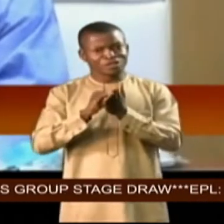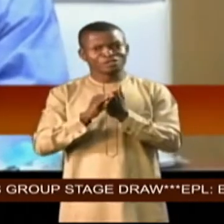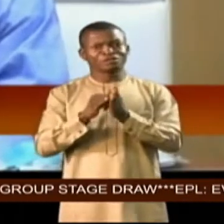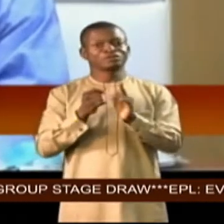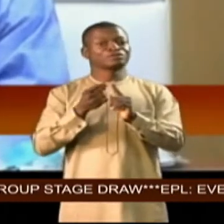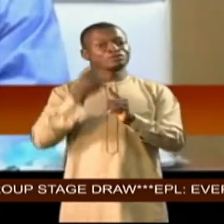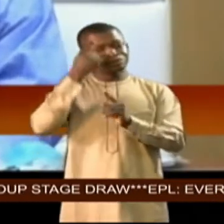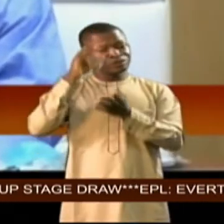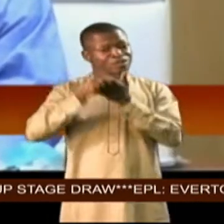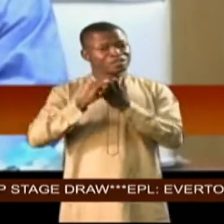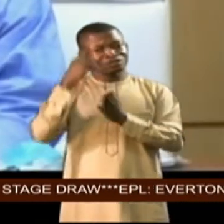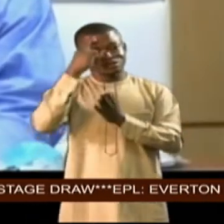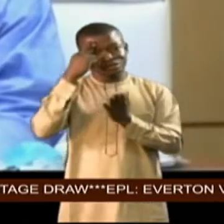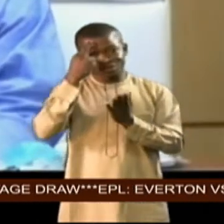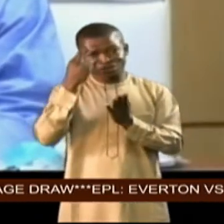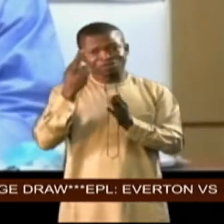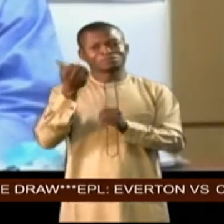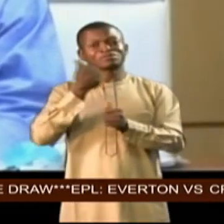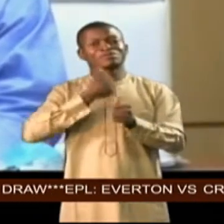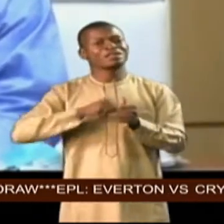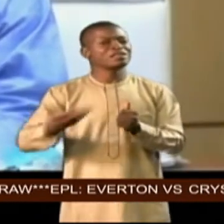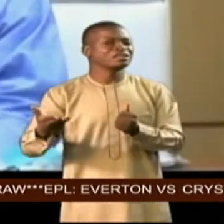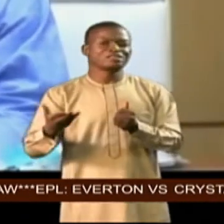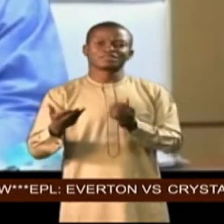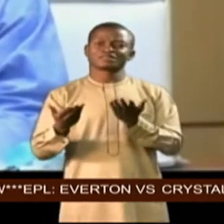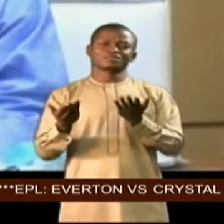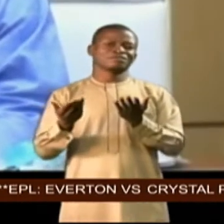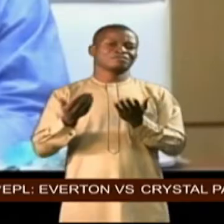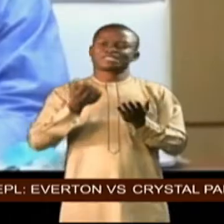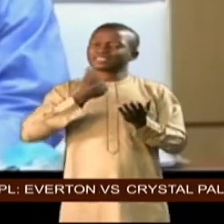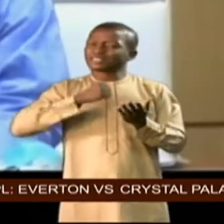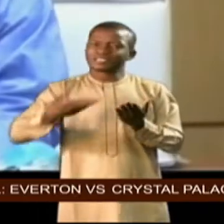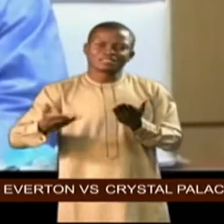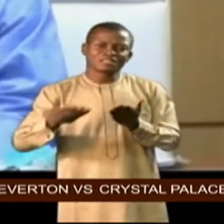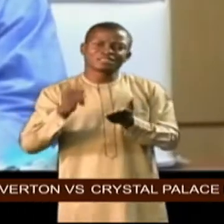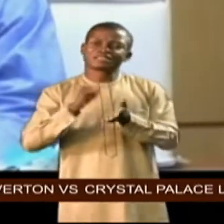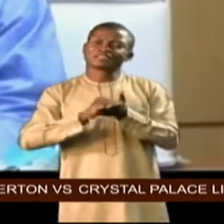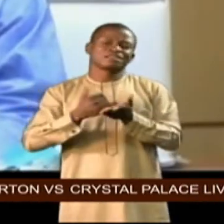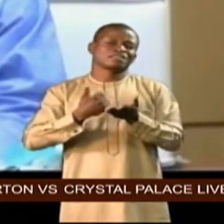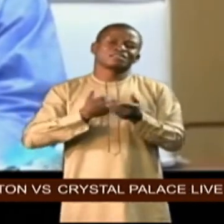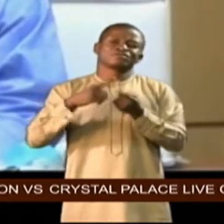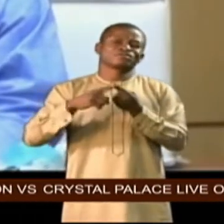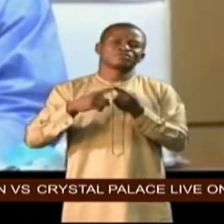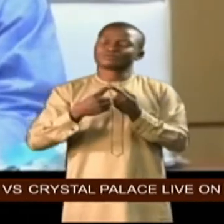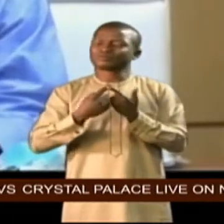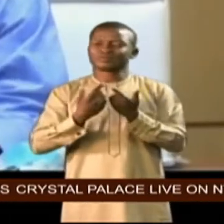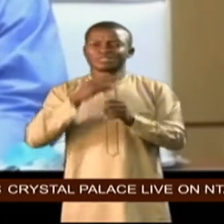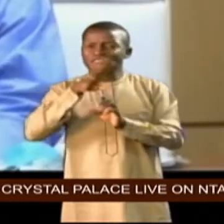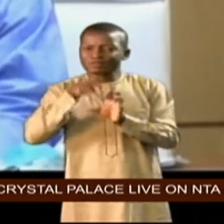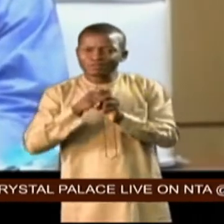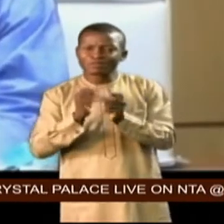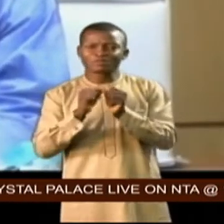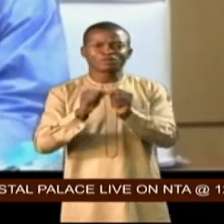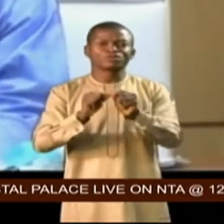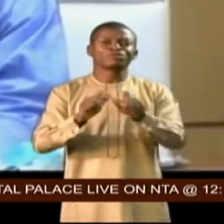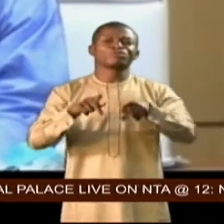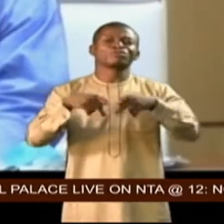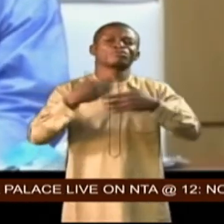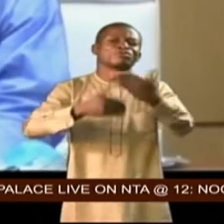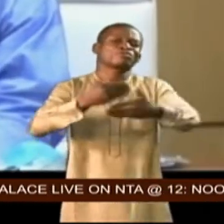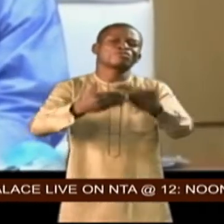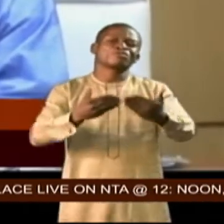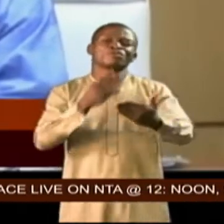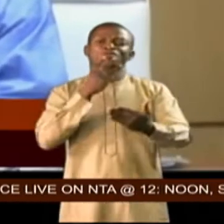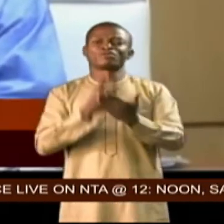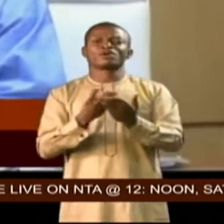that reason, anything educational, anything that will help us continue to promote what we are trying to do